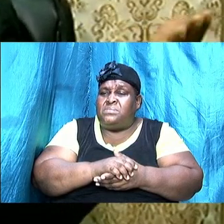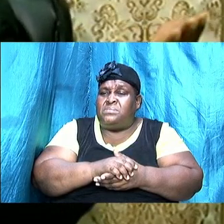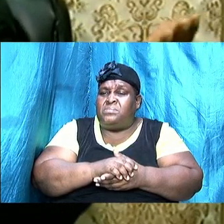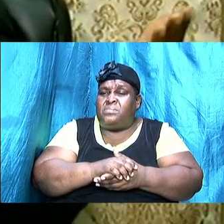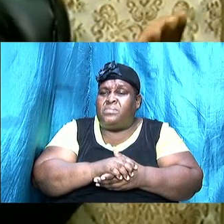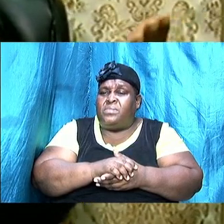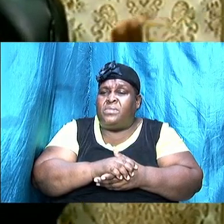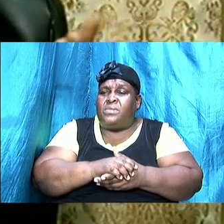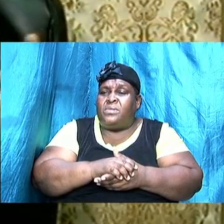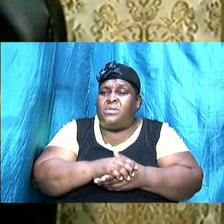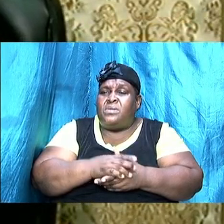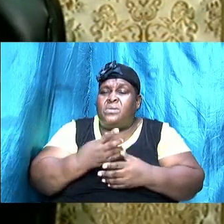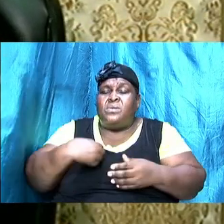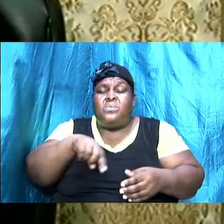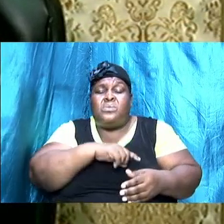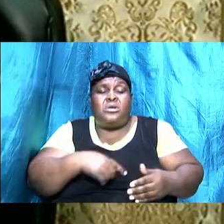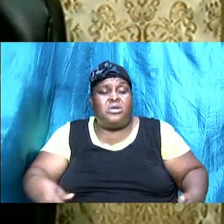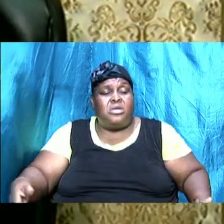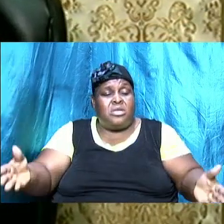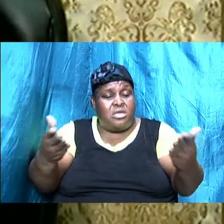We are here for each other.